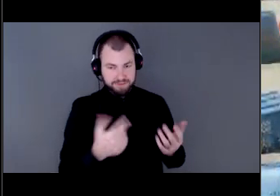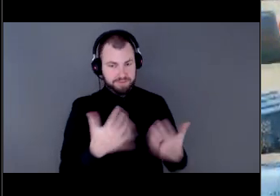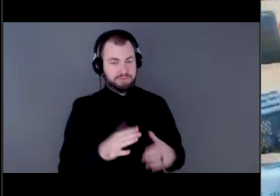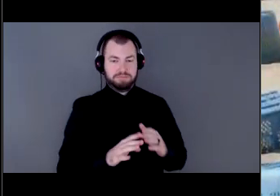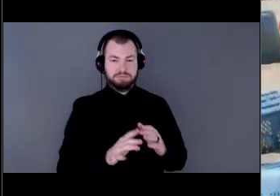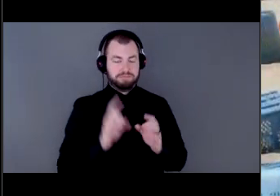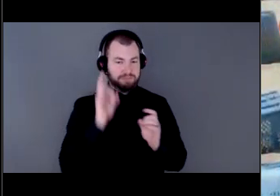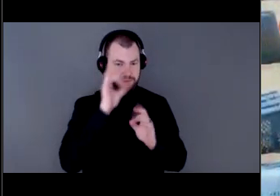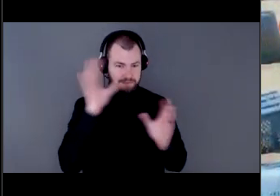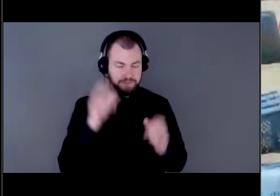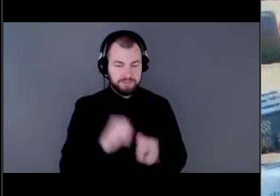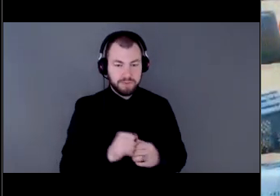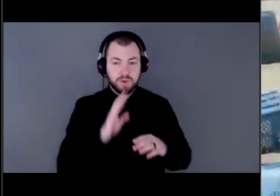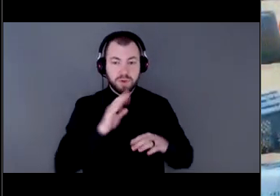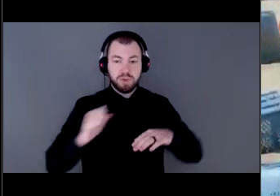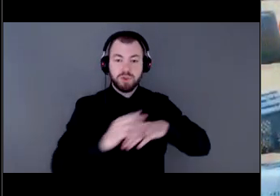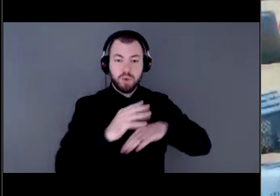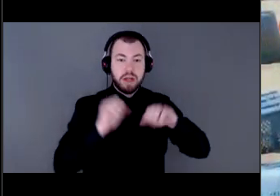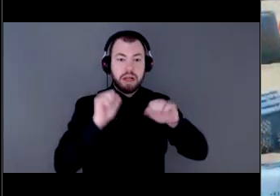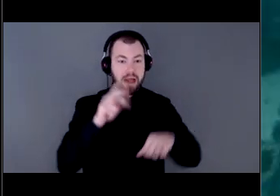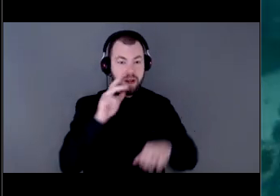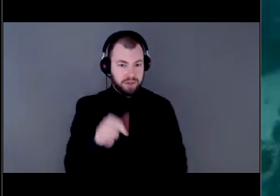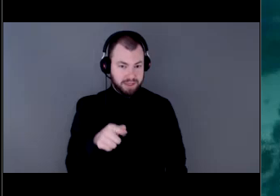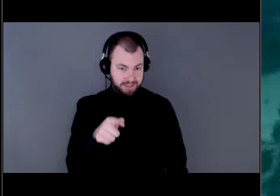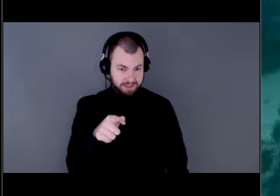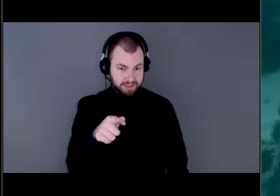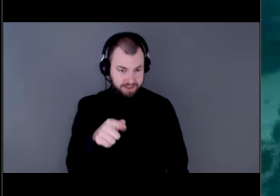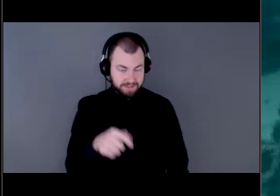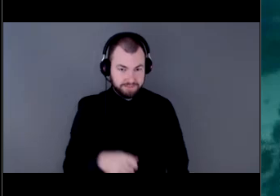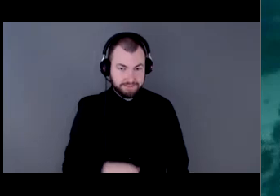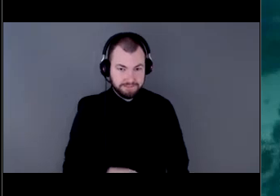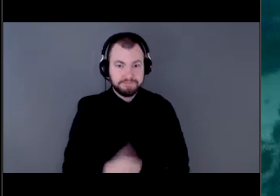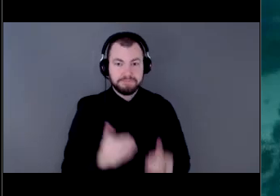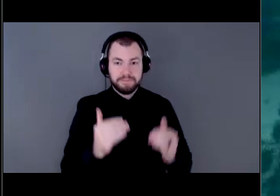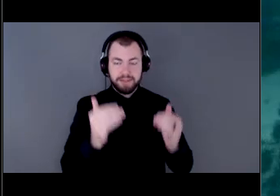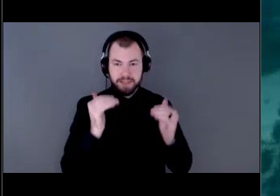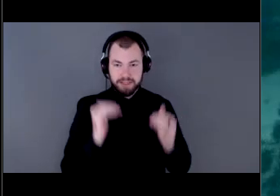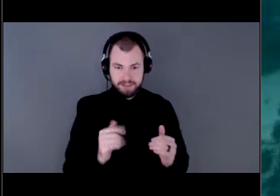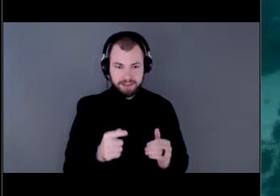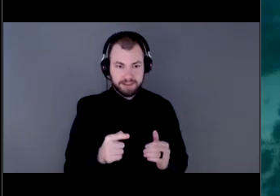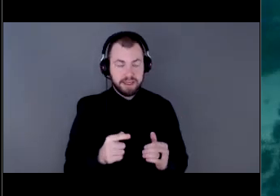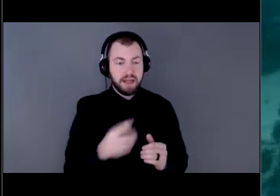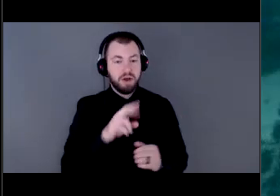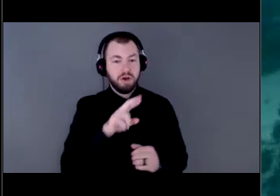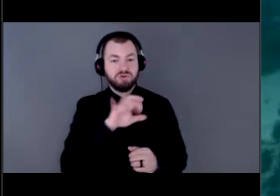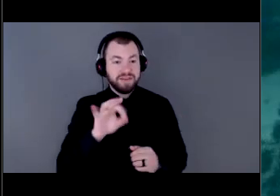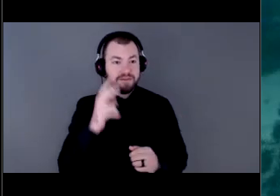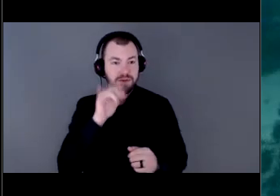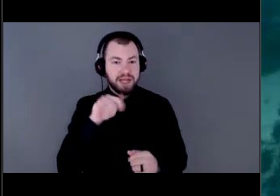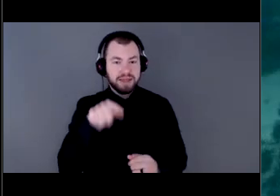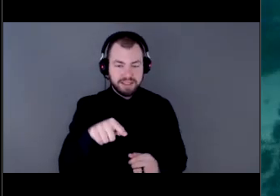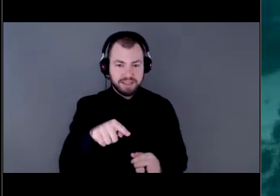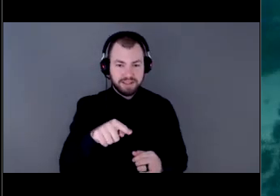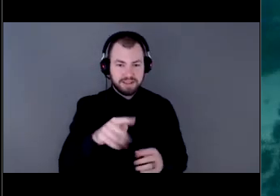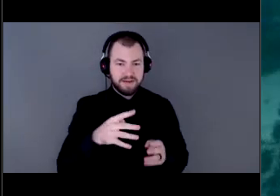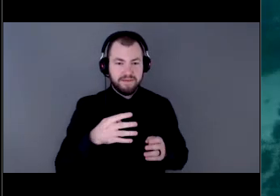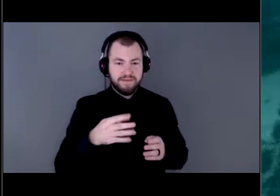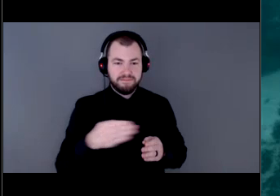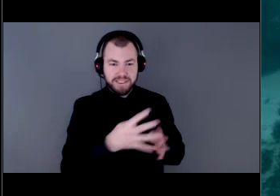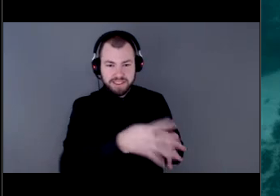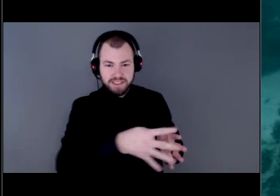this, and next. And more importantly, the reefs look like this, choked with derelict fishing gear. In fact,